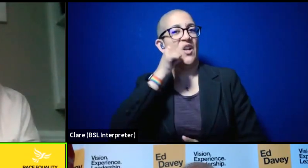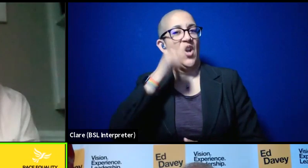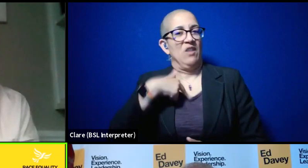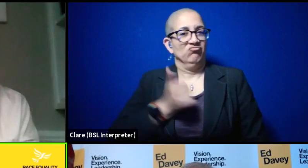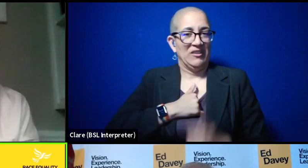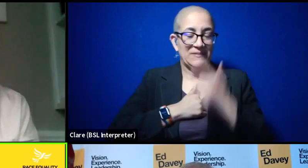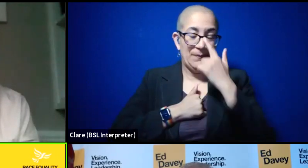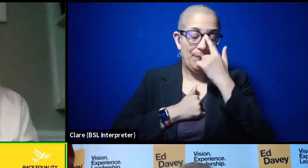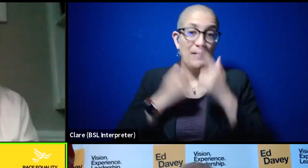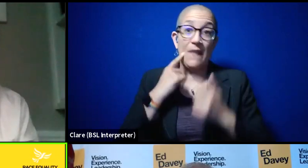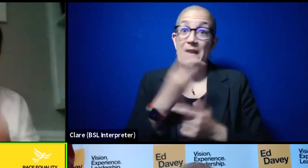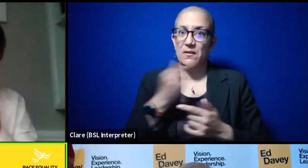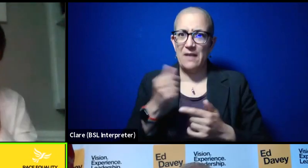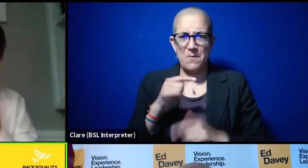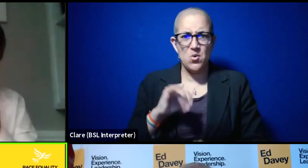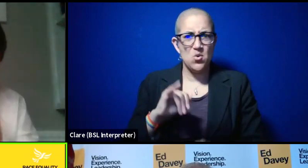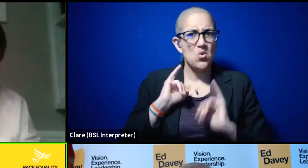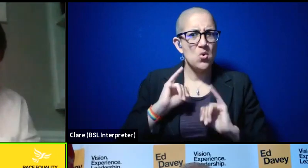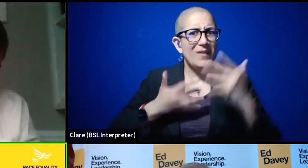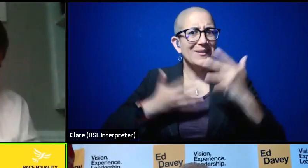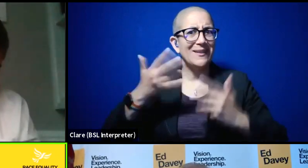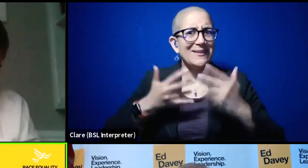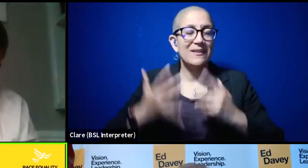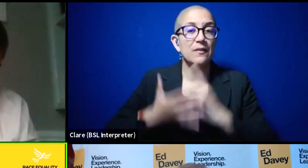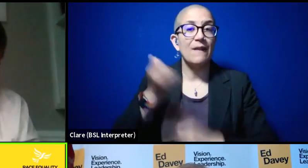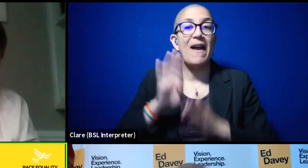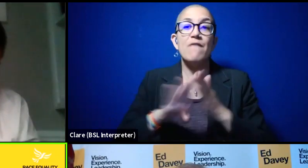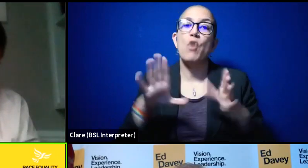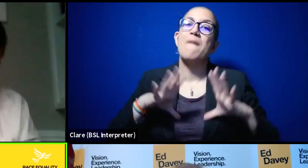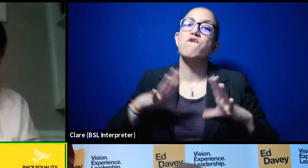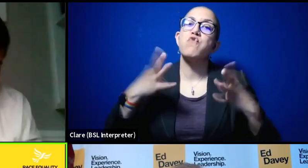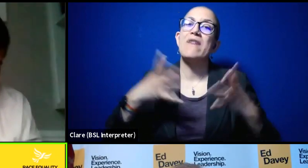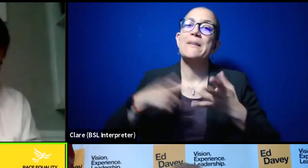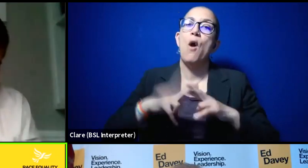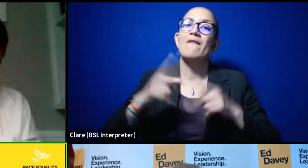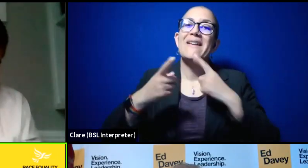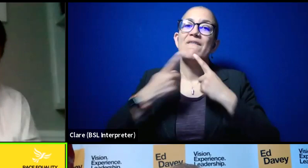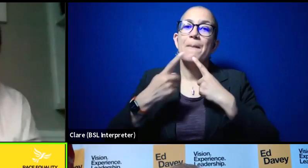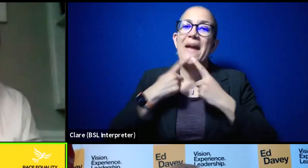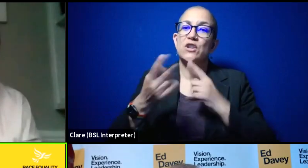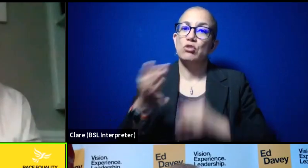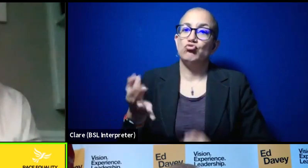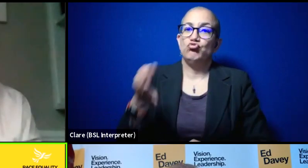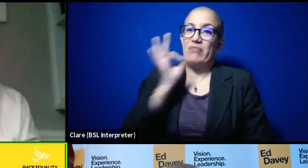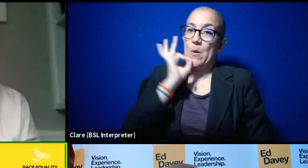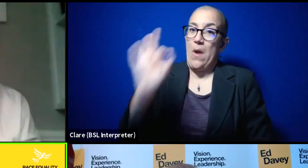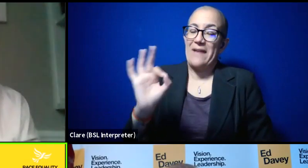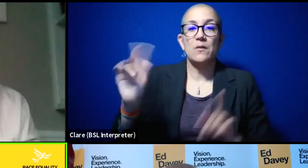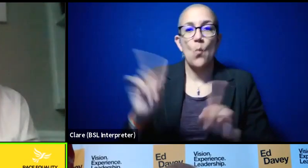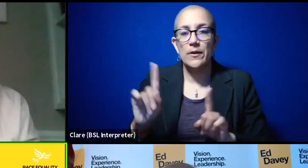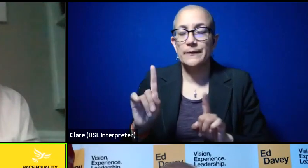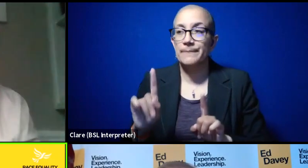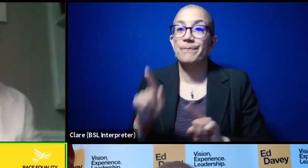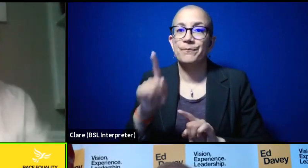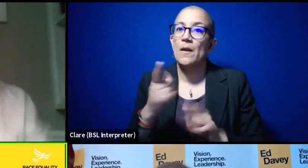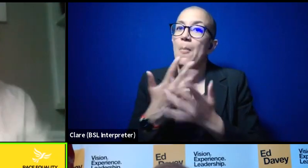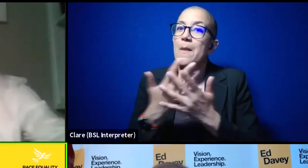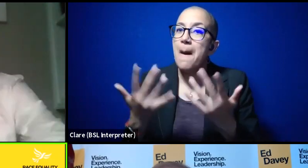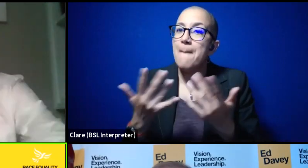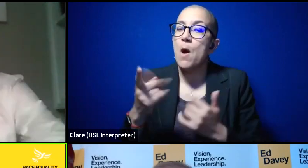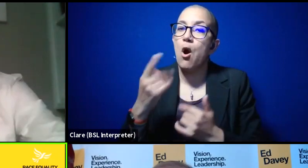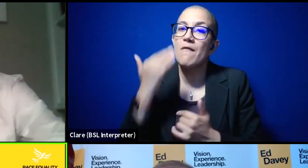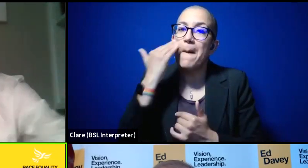disturbing statistics that I uncovered through Freedom of Information requests was actually the number of Black students